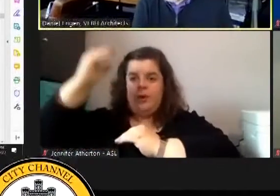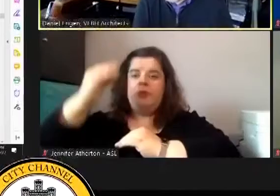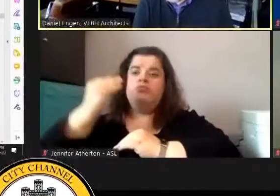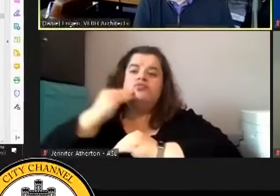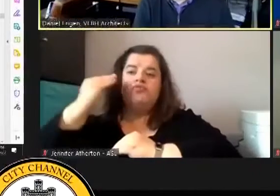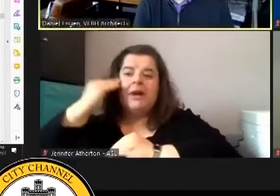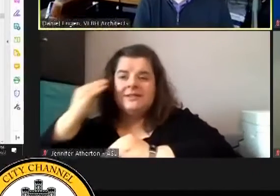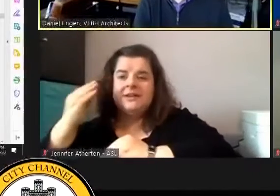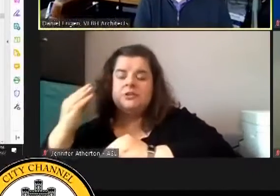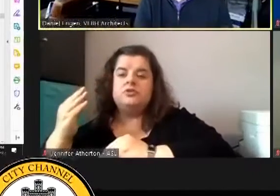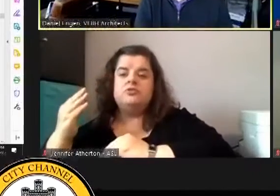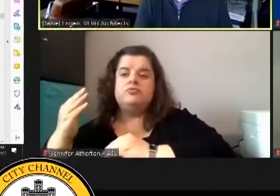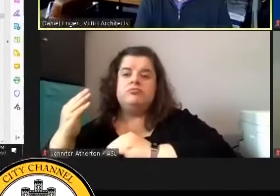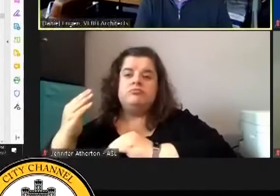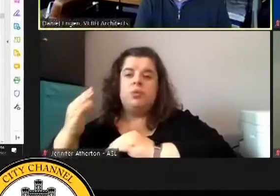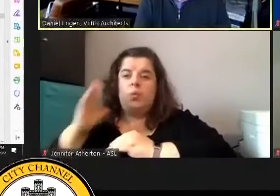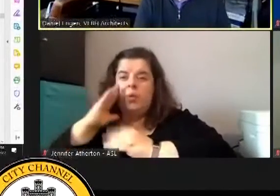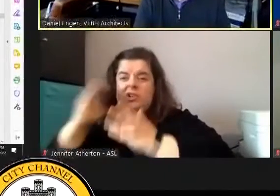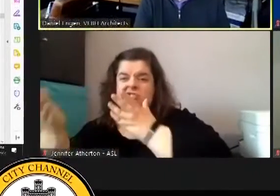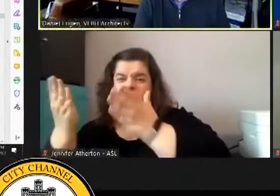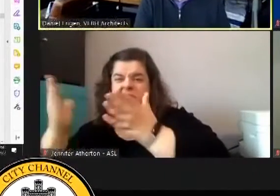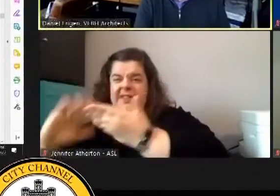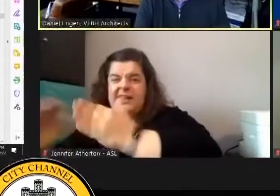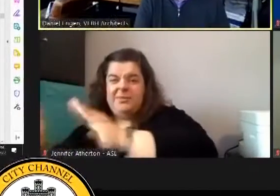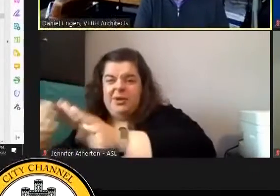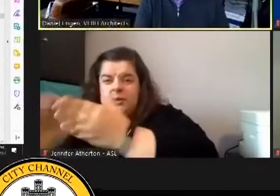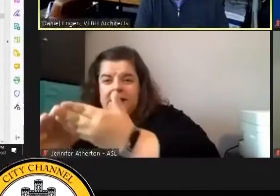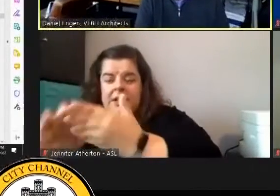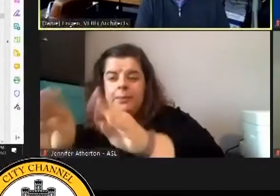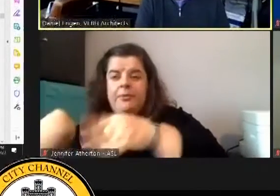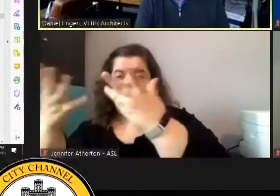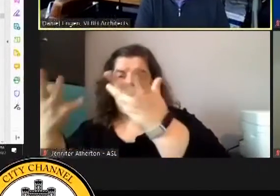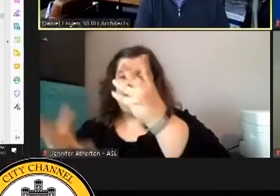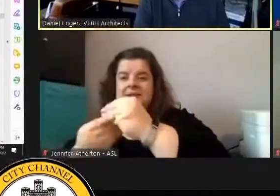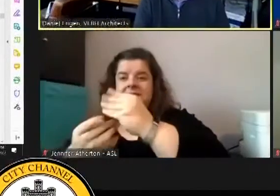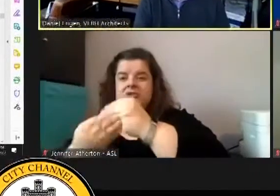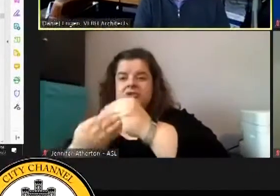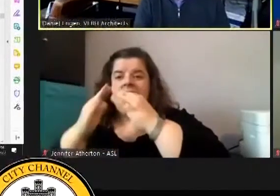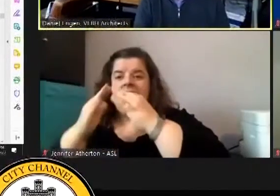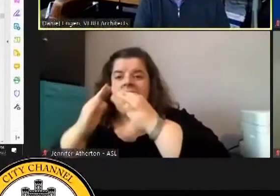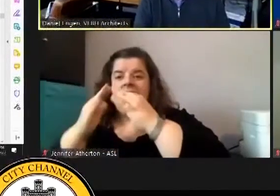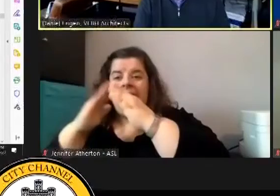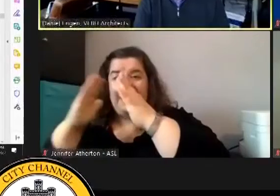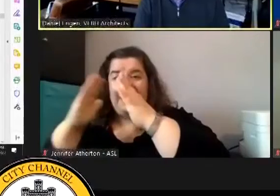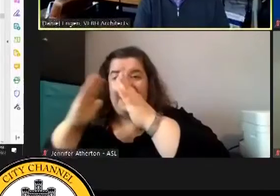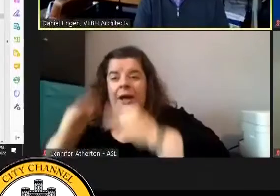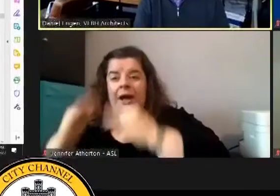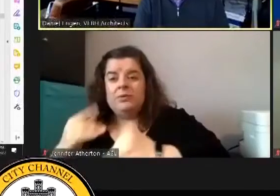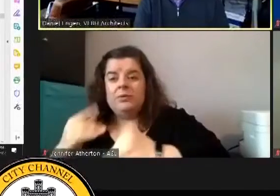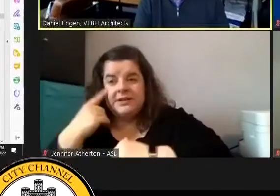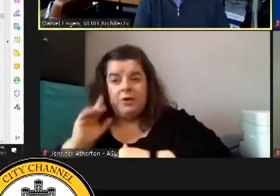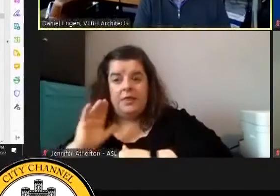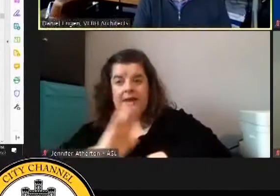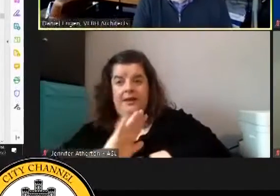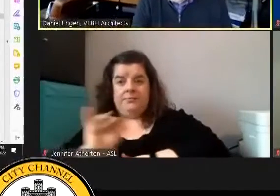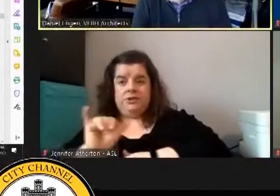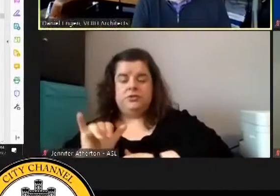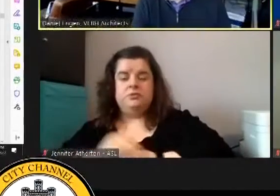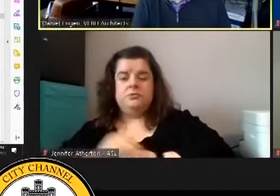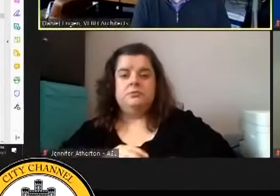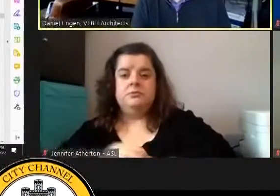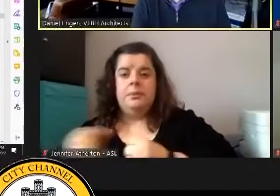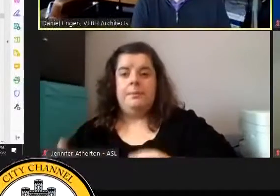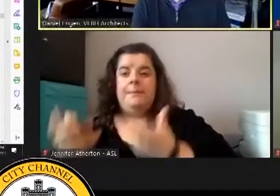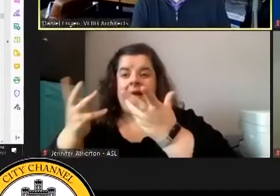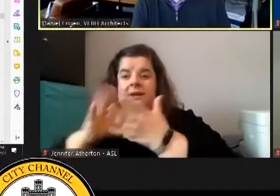at large, also provide some additional housing opportunities for them. Many of our students are older